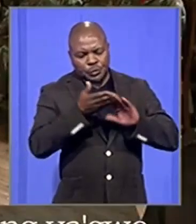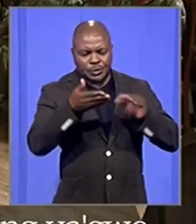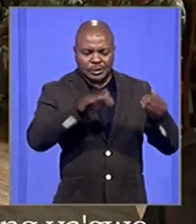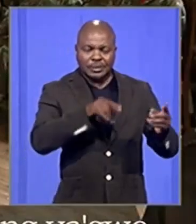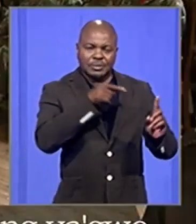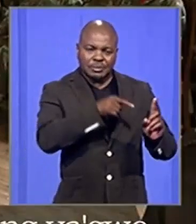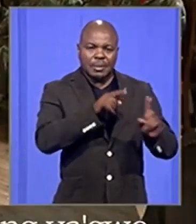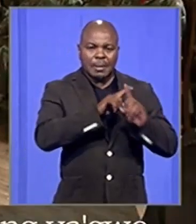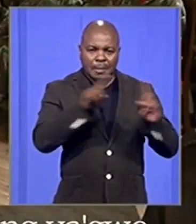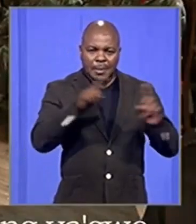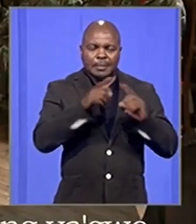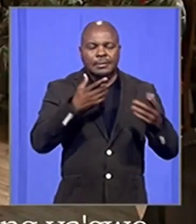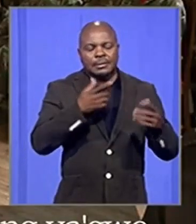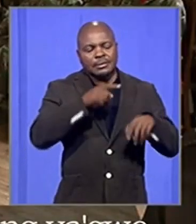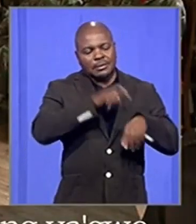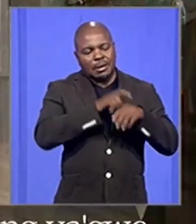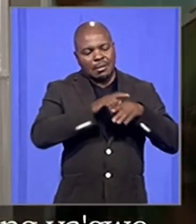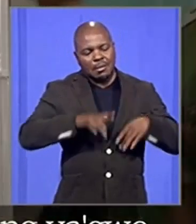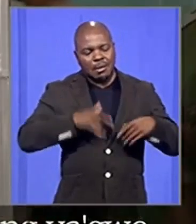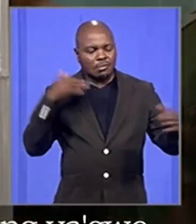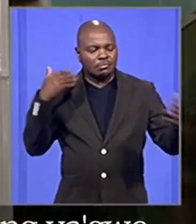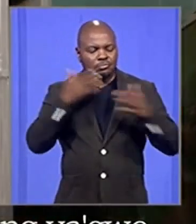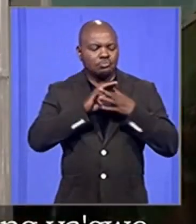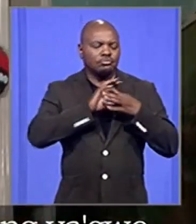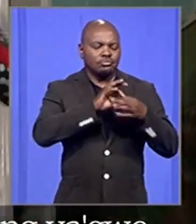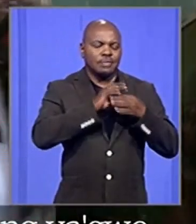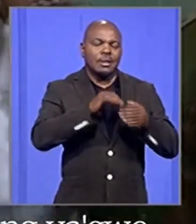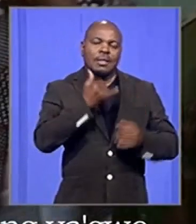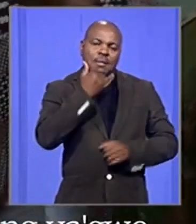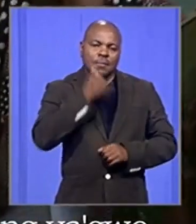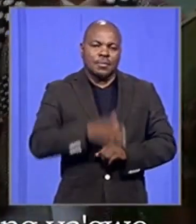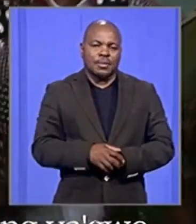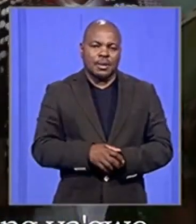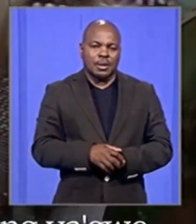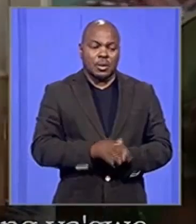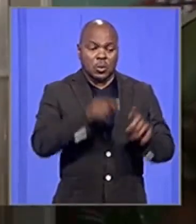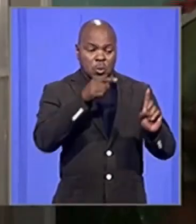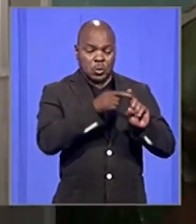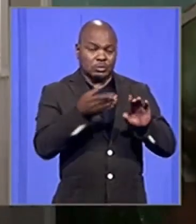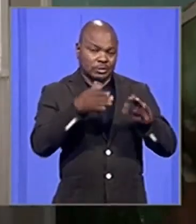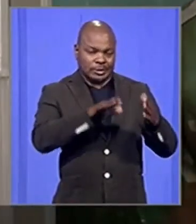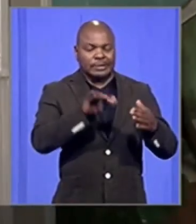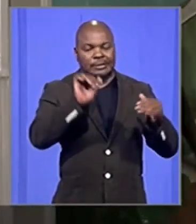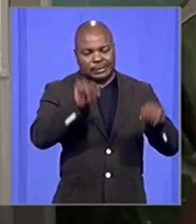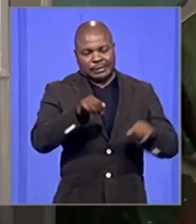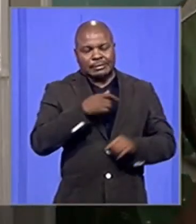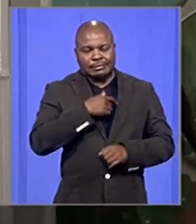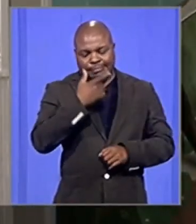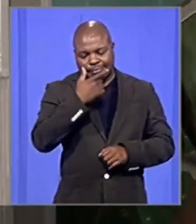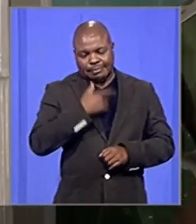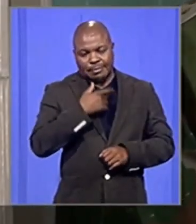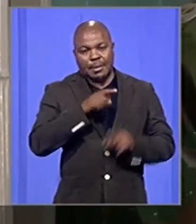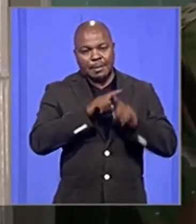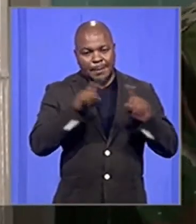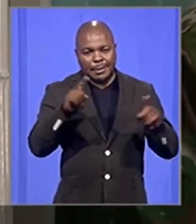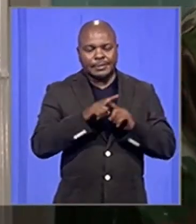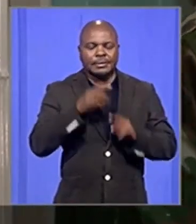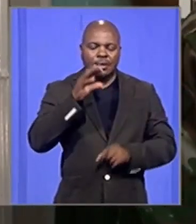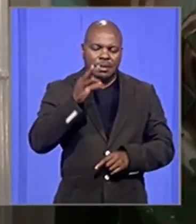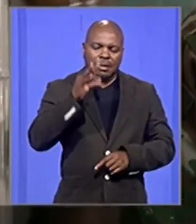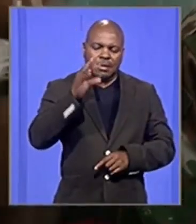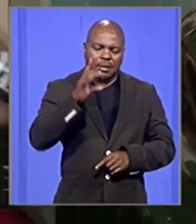fela nako eo ba phidileng le ena ka yone. As a family we feel saddened by his death, as hurtful as it is, but each and every day we are trying